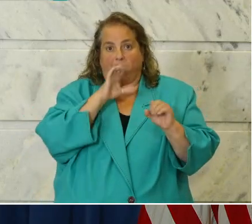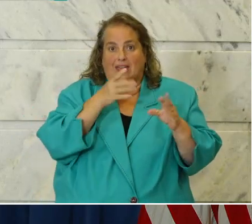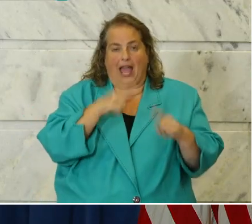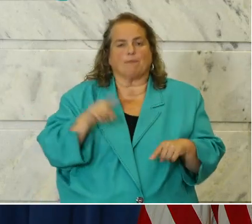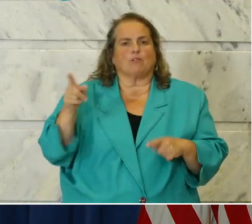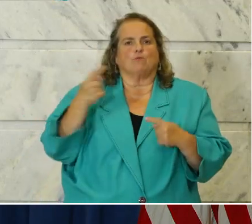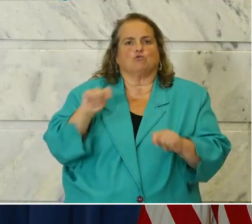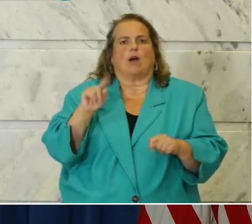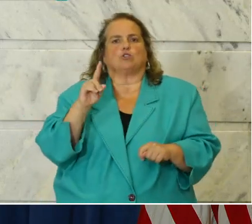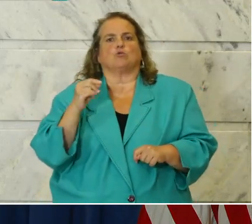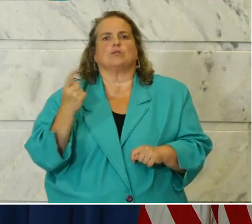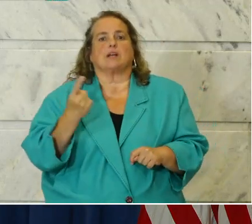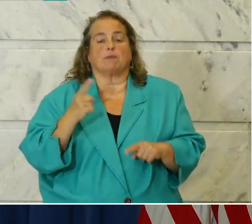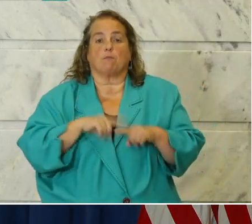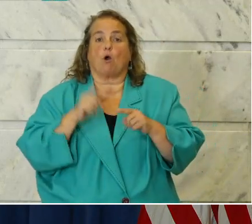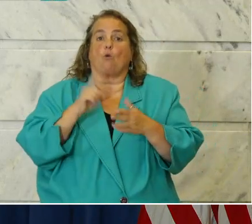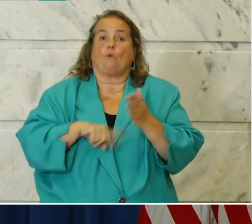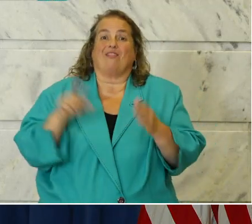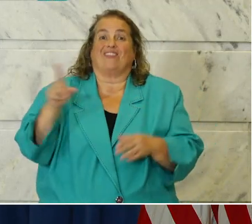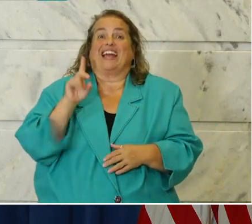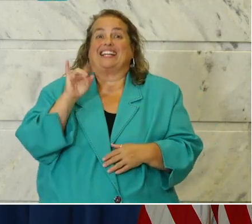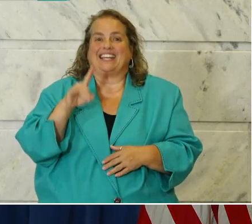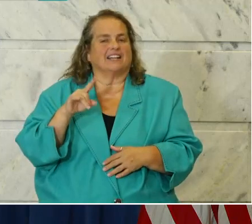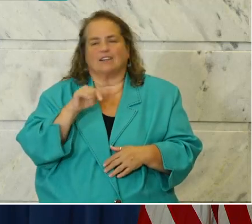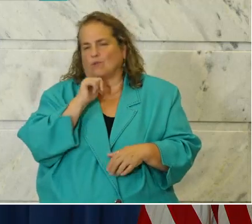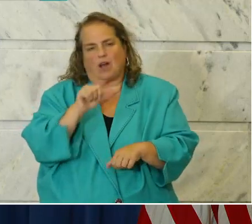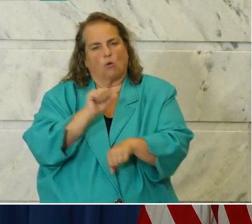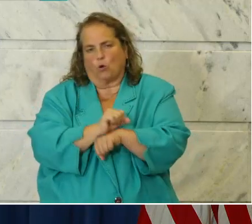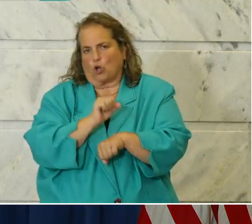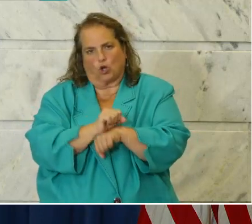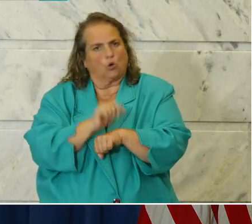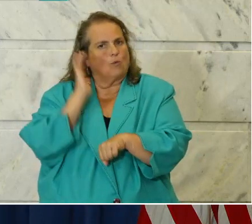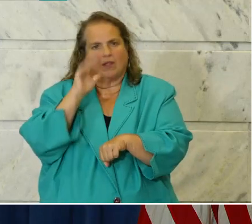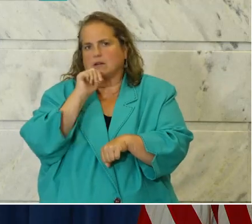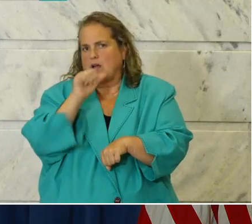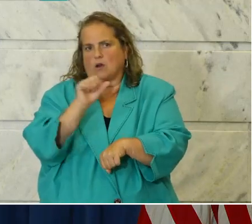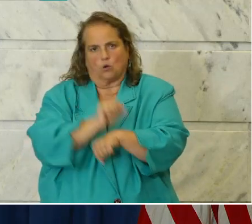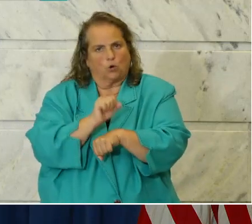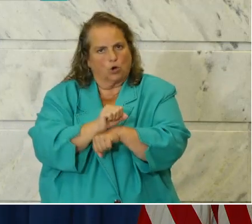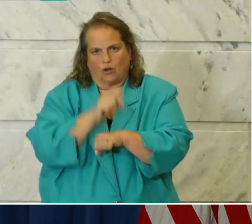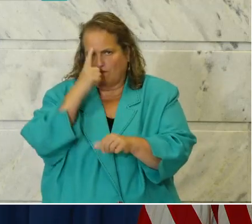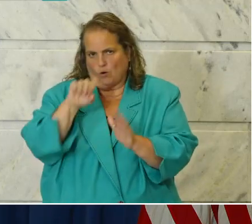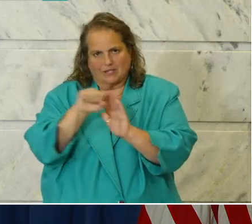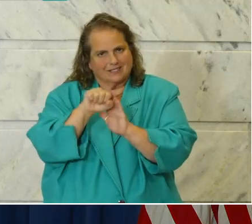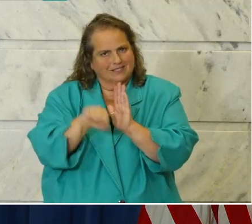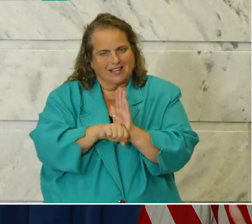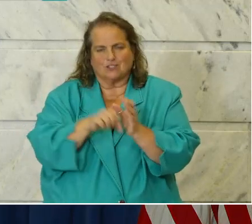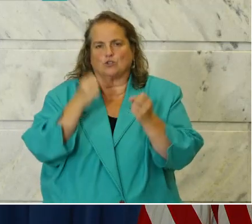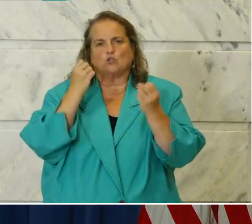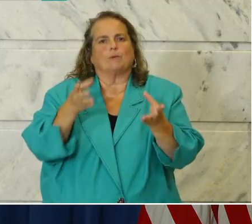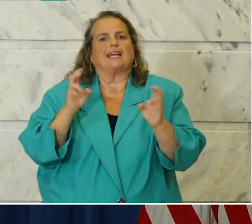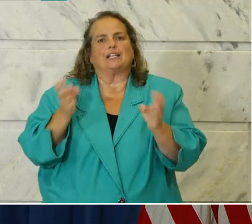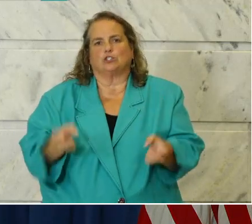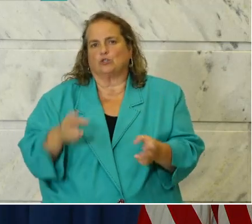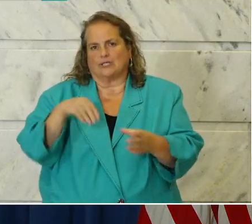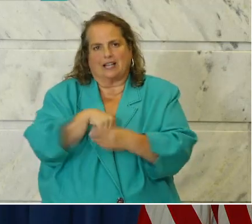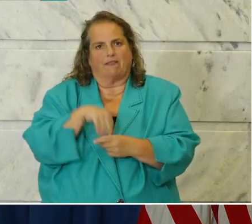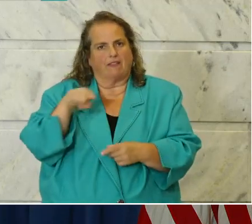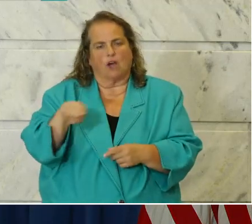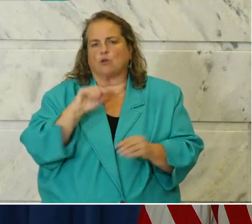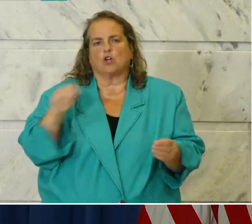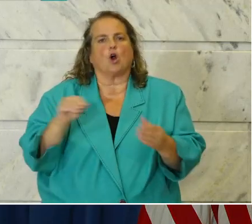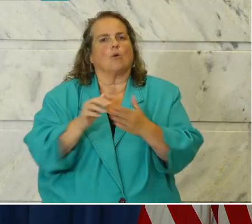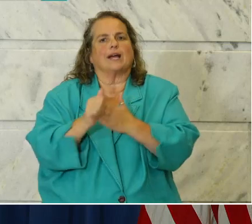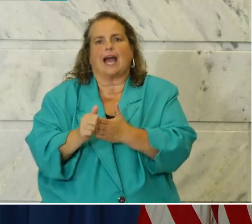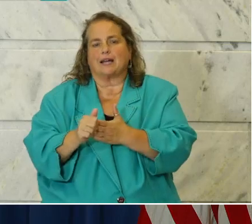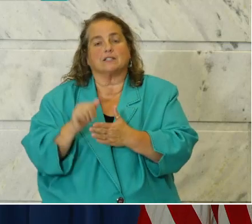something. Now, what they did doesn't work and won't work for states. There are a number of issues in it, and we don't have guidance. So